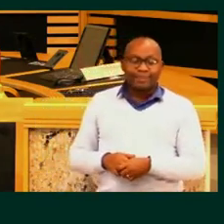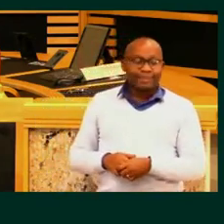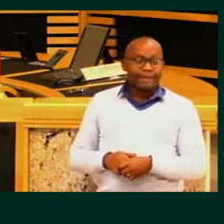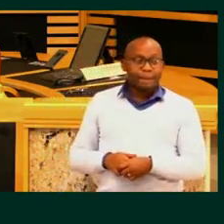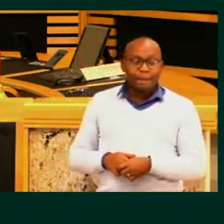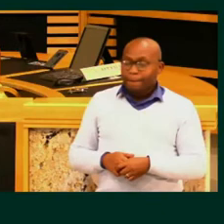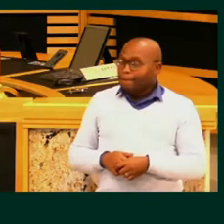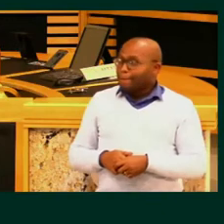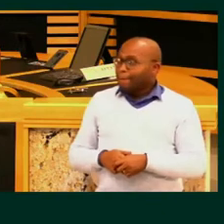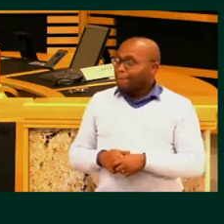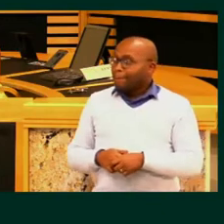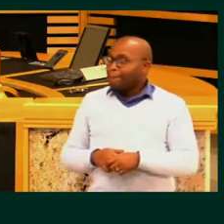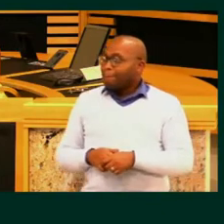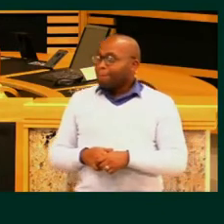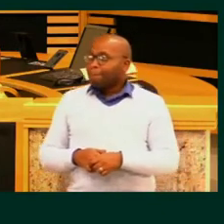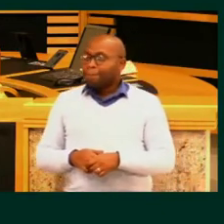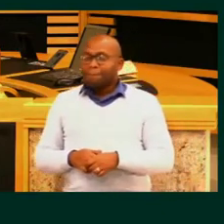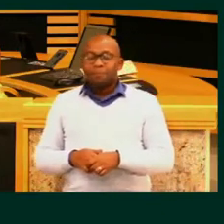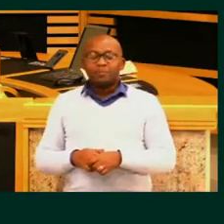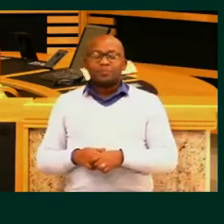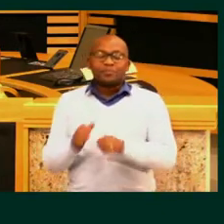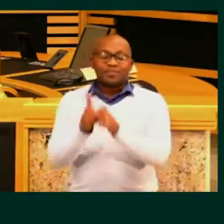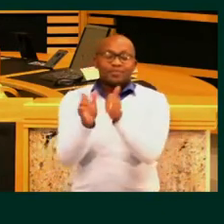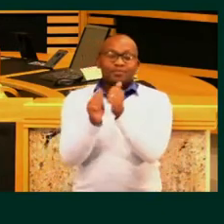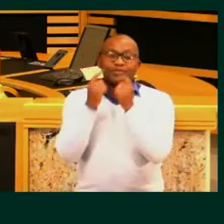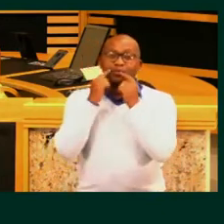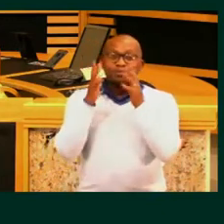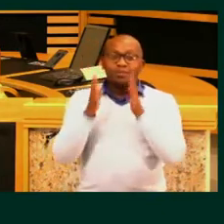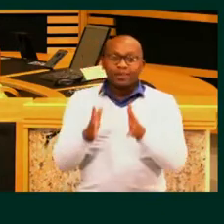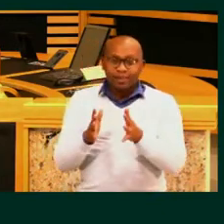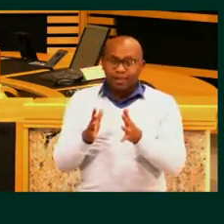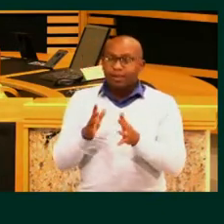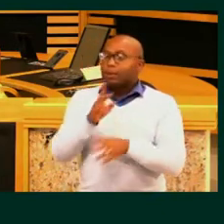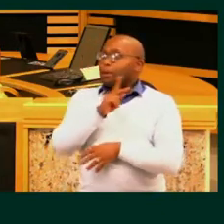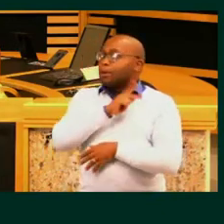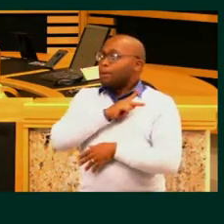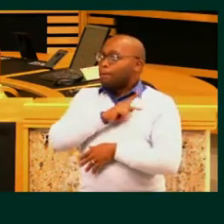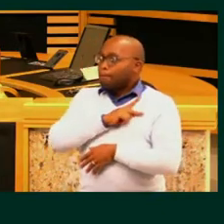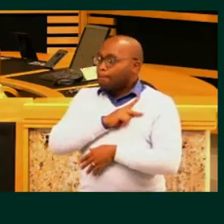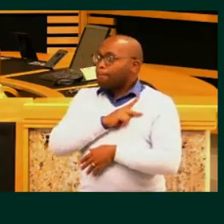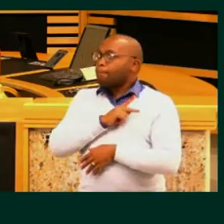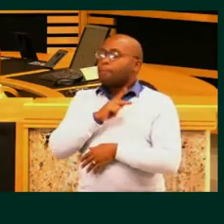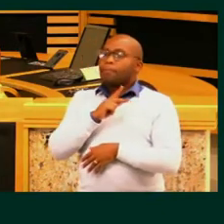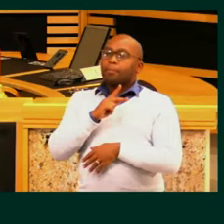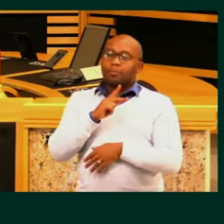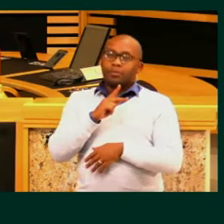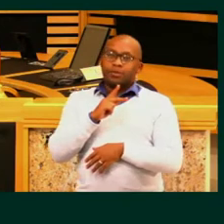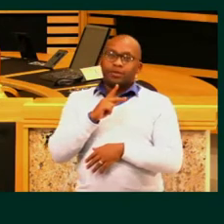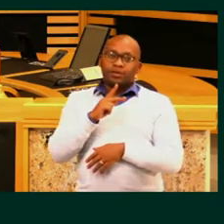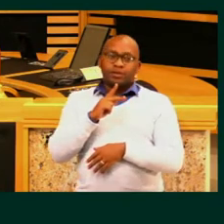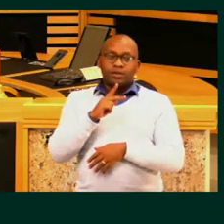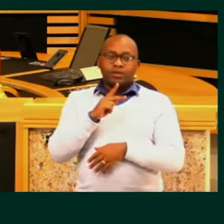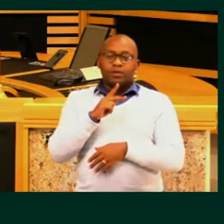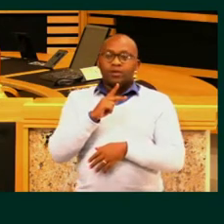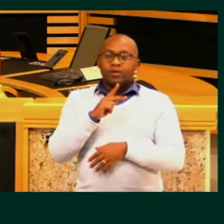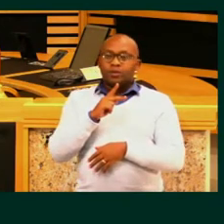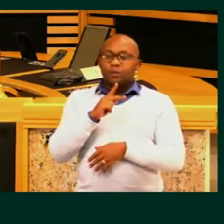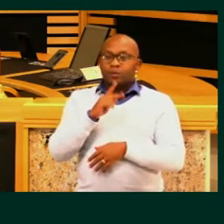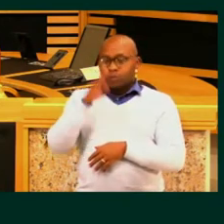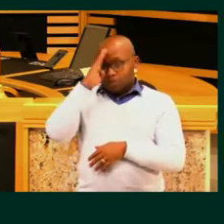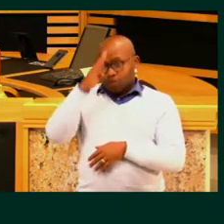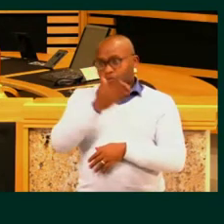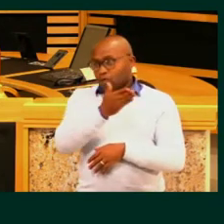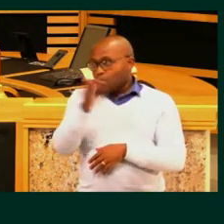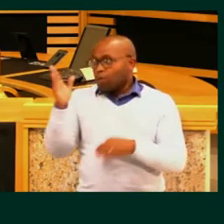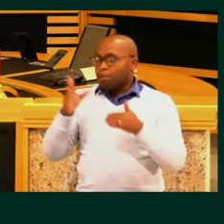debate honorable Deputy speaker honorable Premier In Absentia the EXO honorable